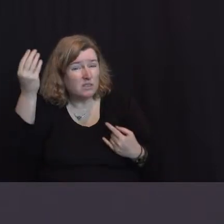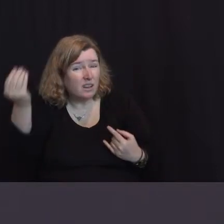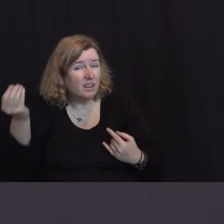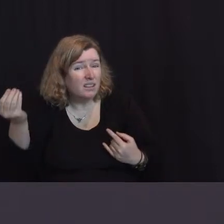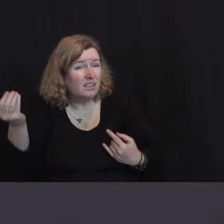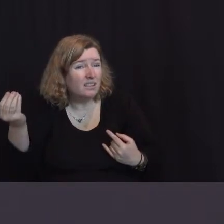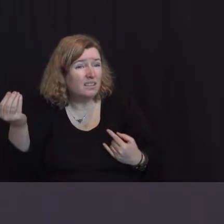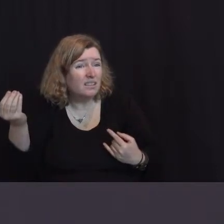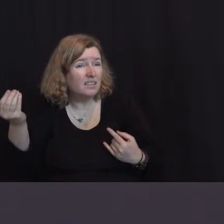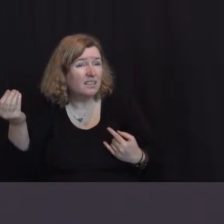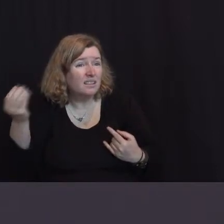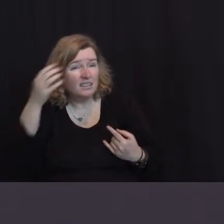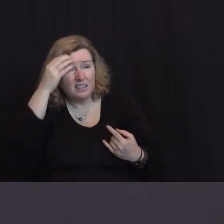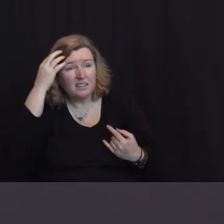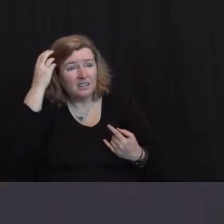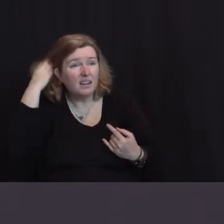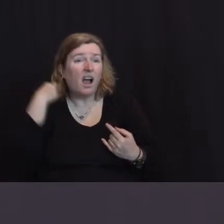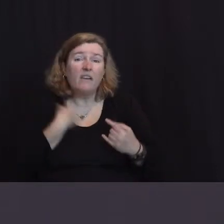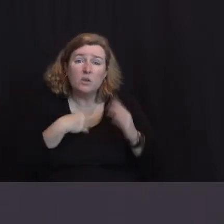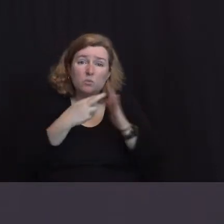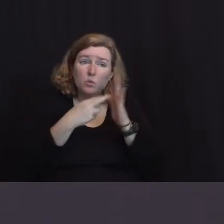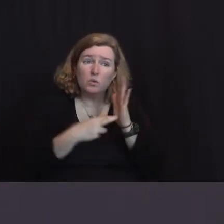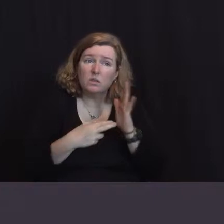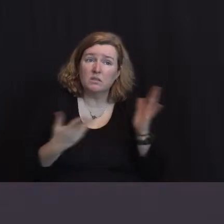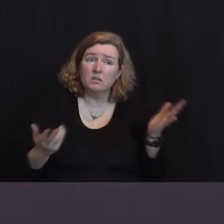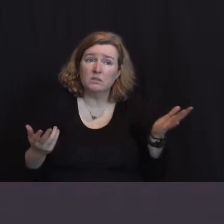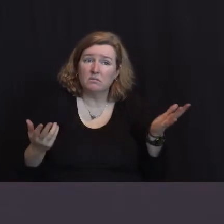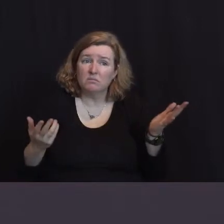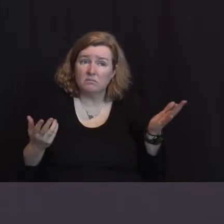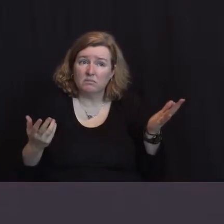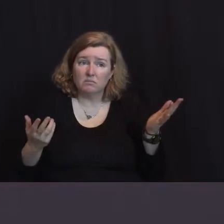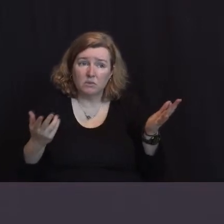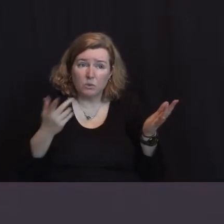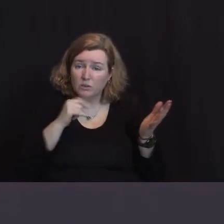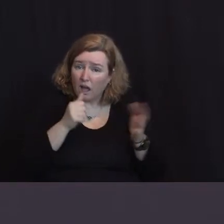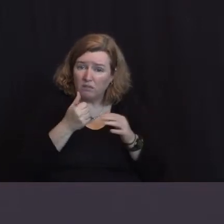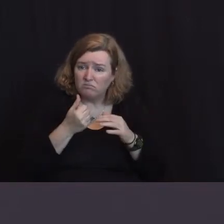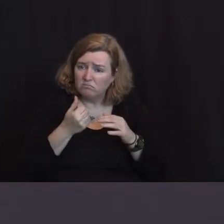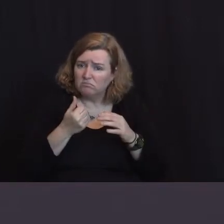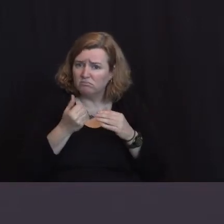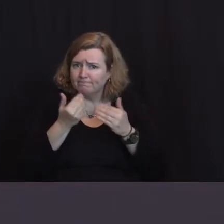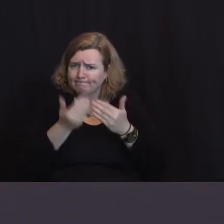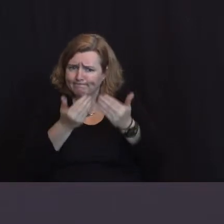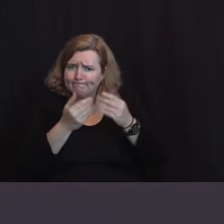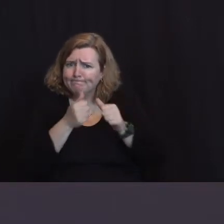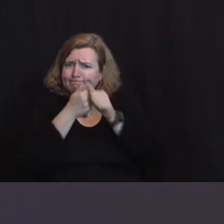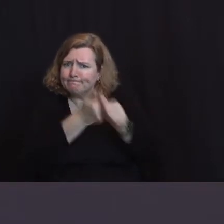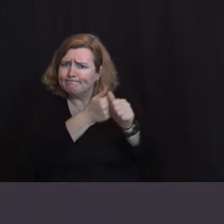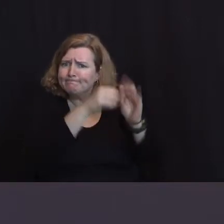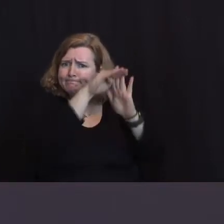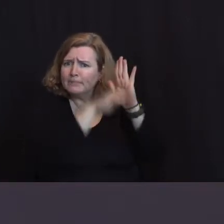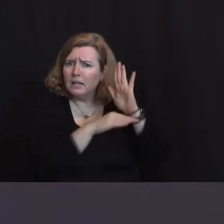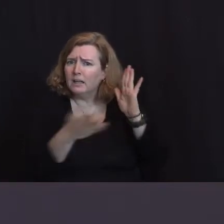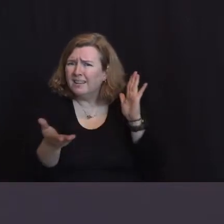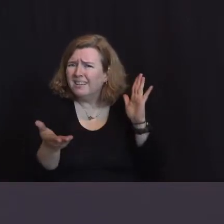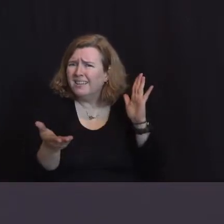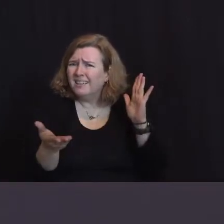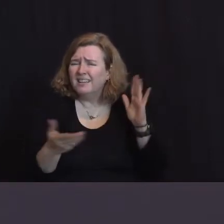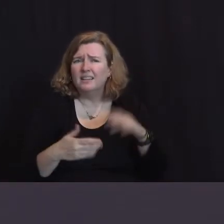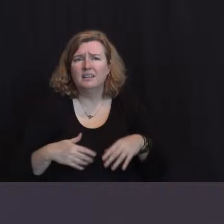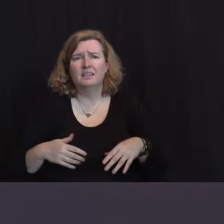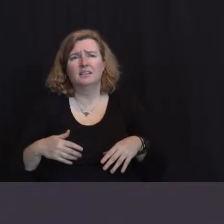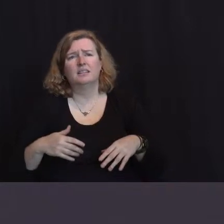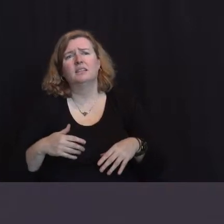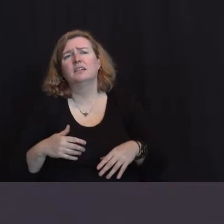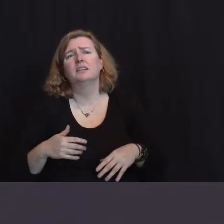for Dr. Tan, just in general. I just want to be clear about the antigen numbers that you announced today. How exactly did